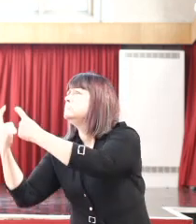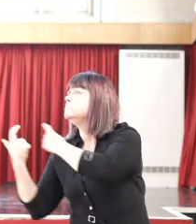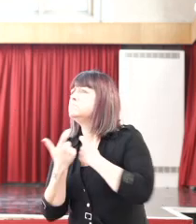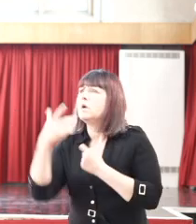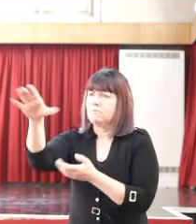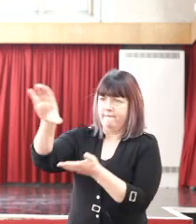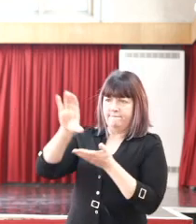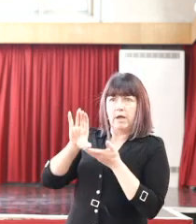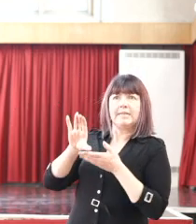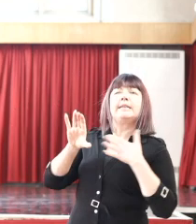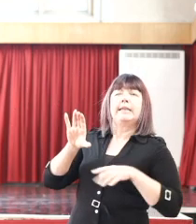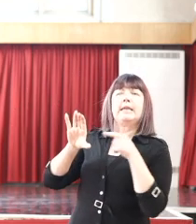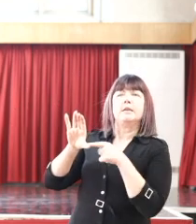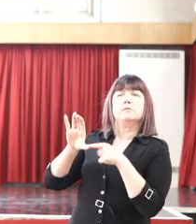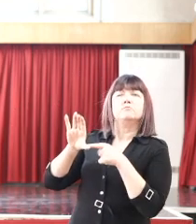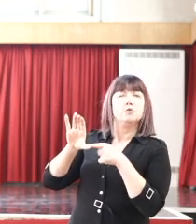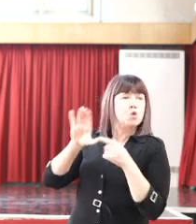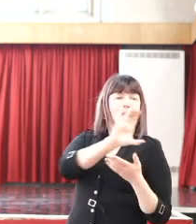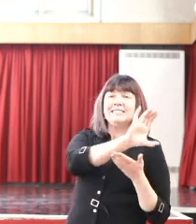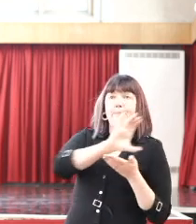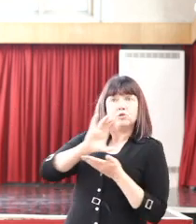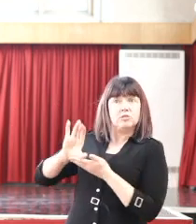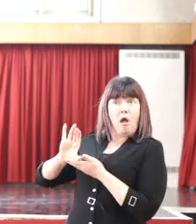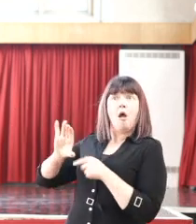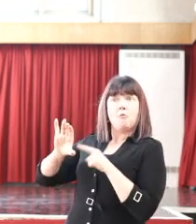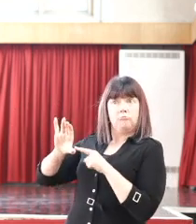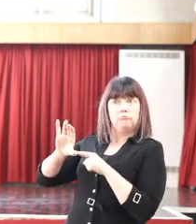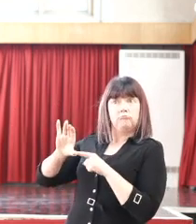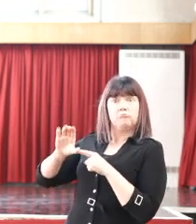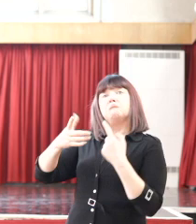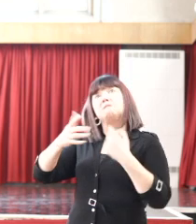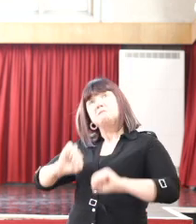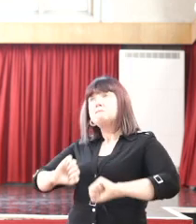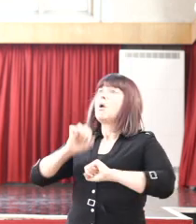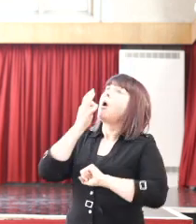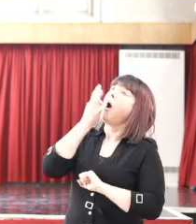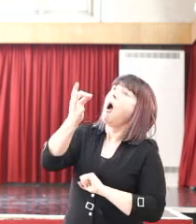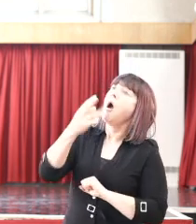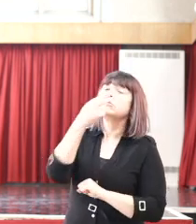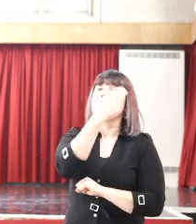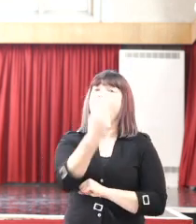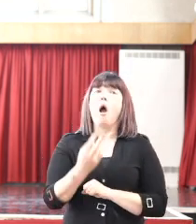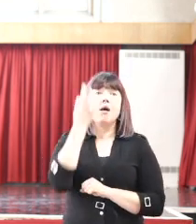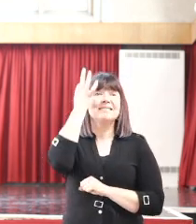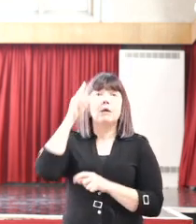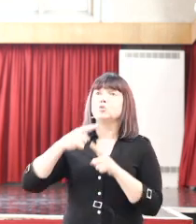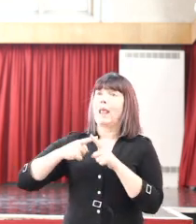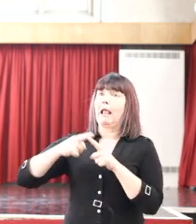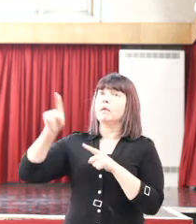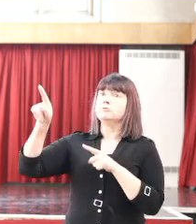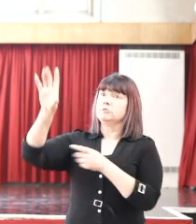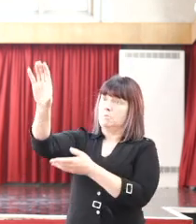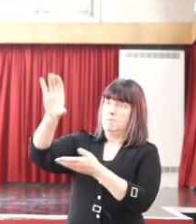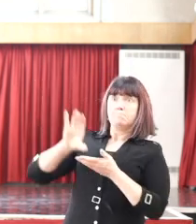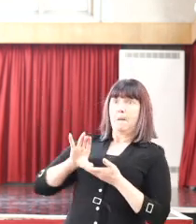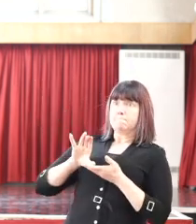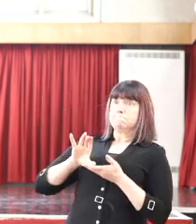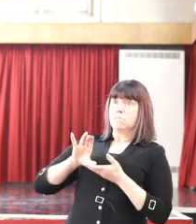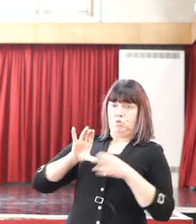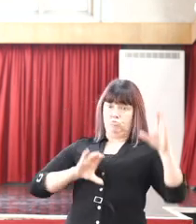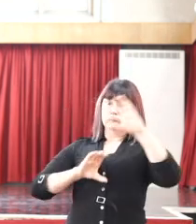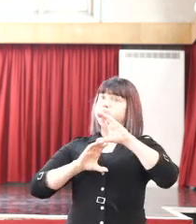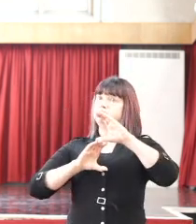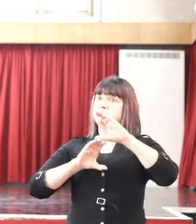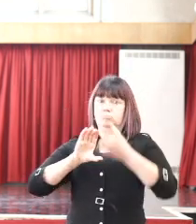Love Light, both from sponsors and from the Arts Council England as well, to be able to put this on. I should